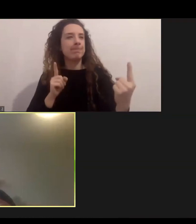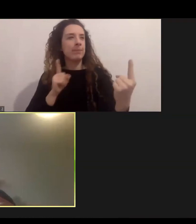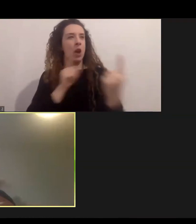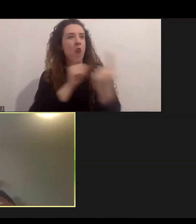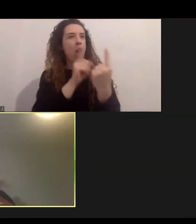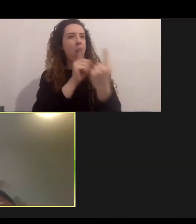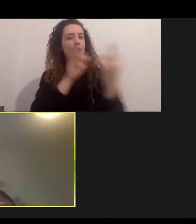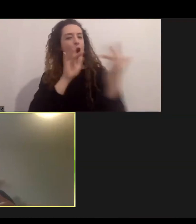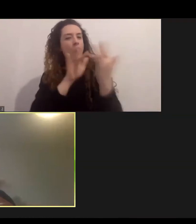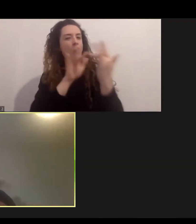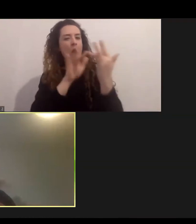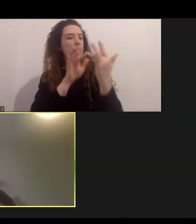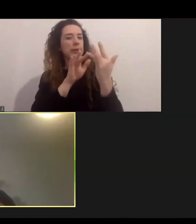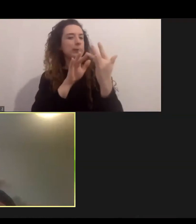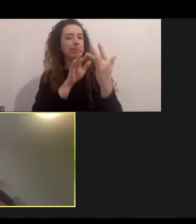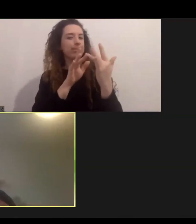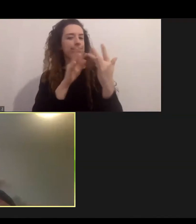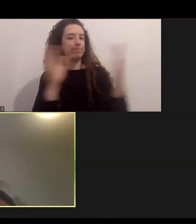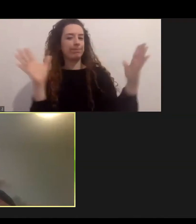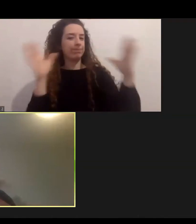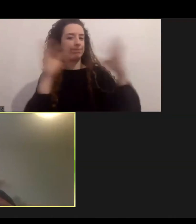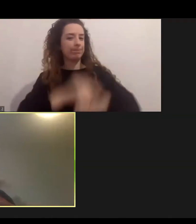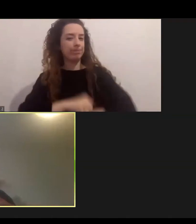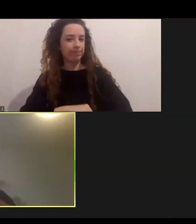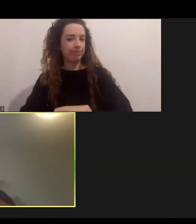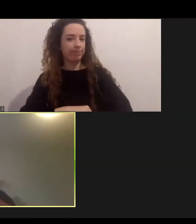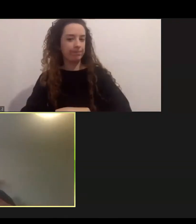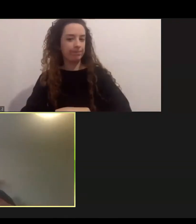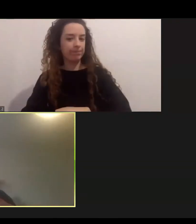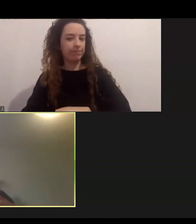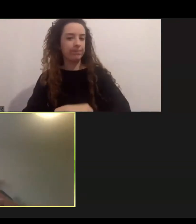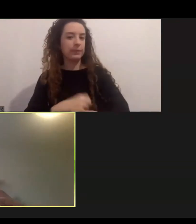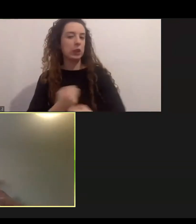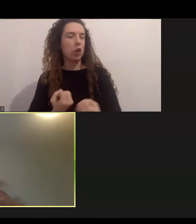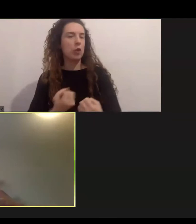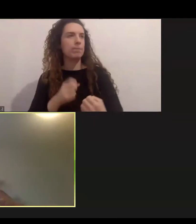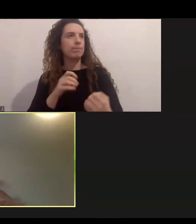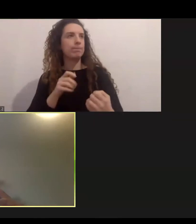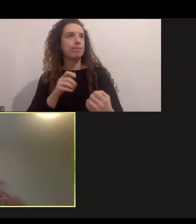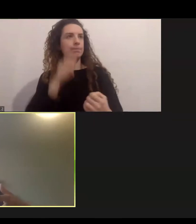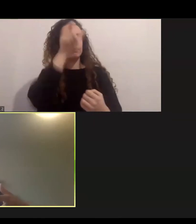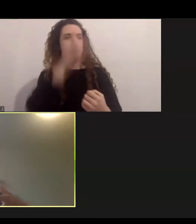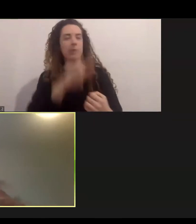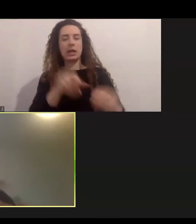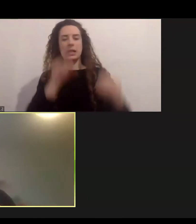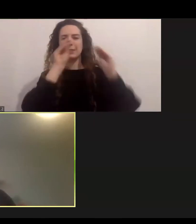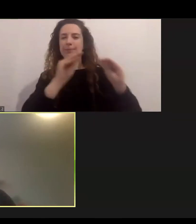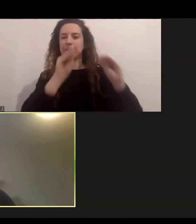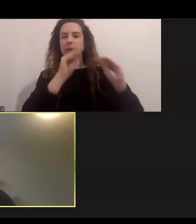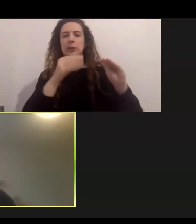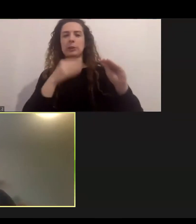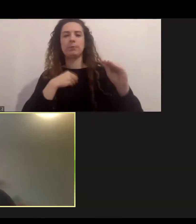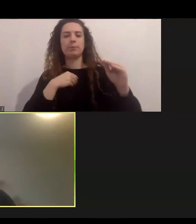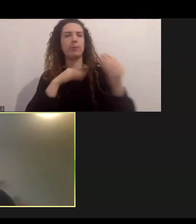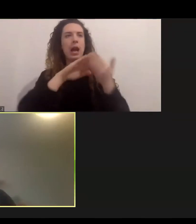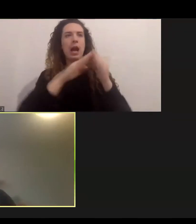And you know, in a Chinese there is very every stroke order of the